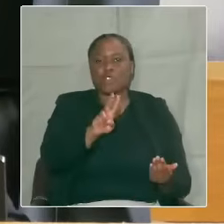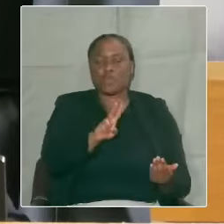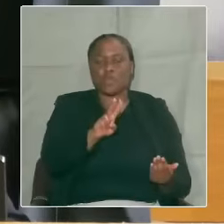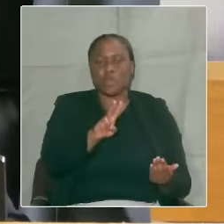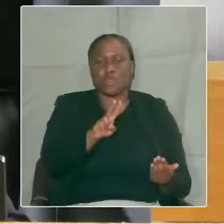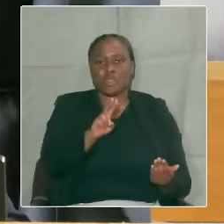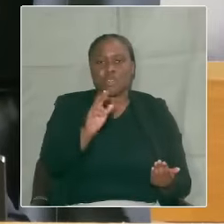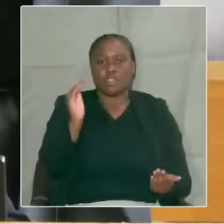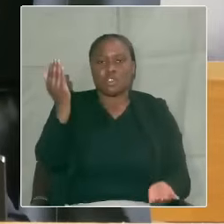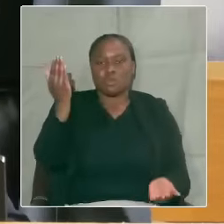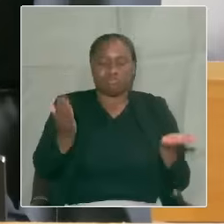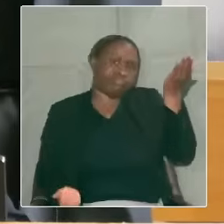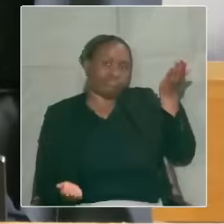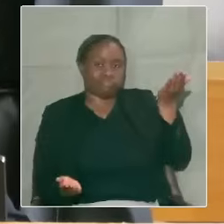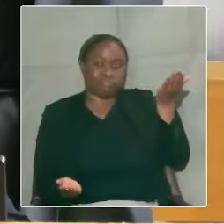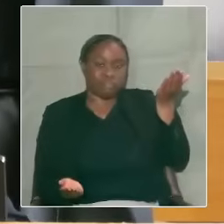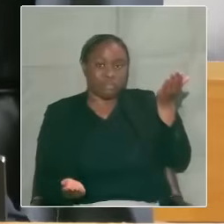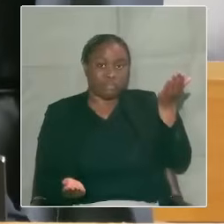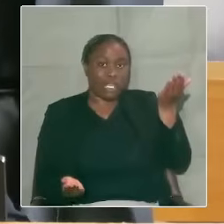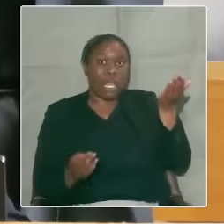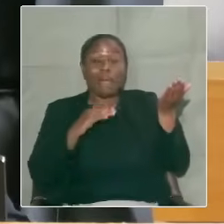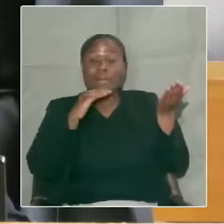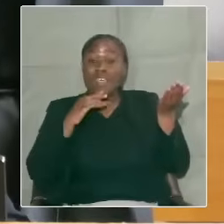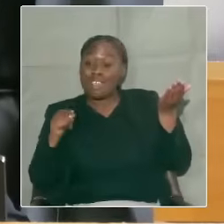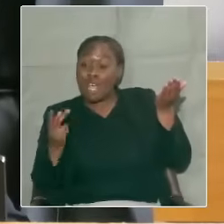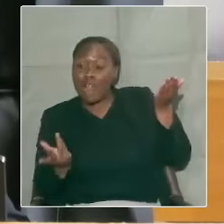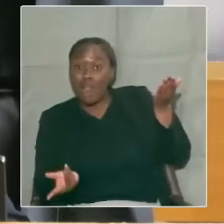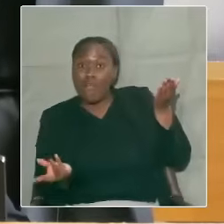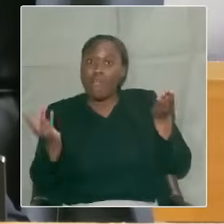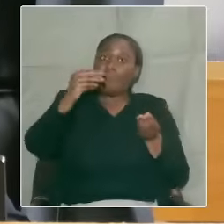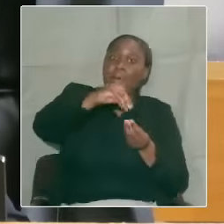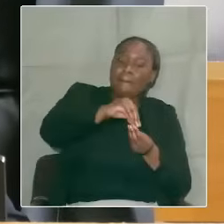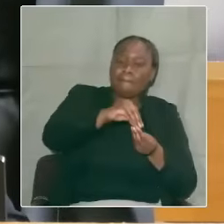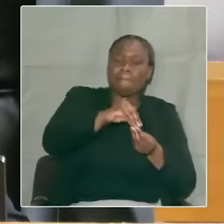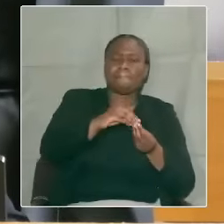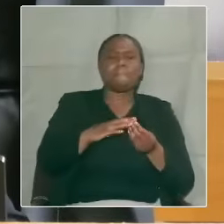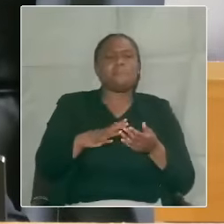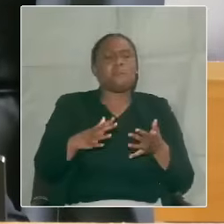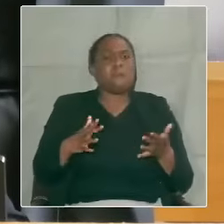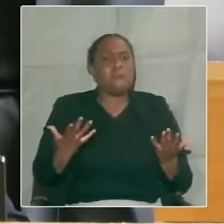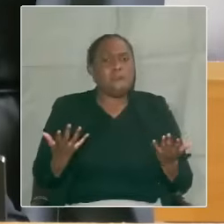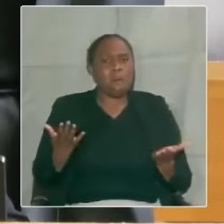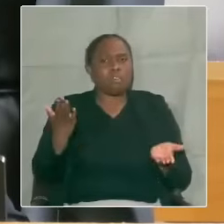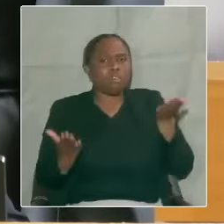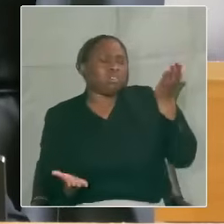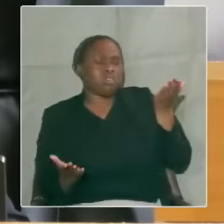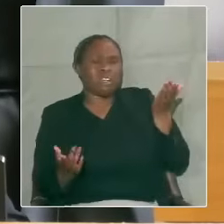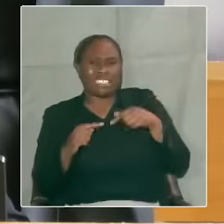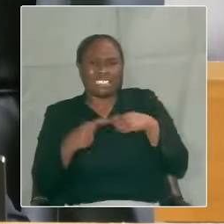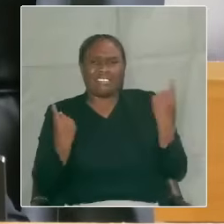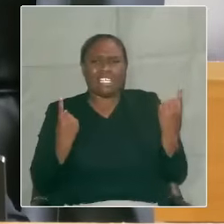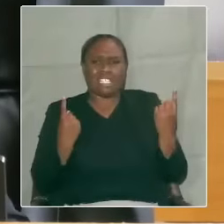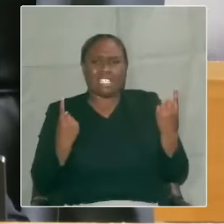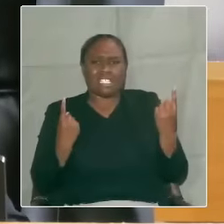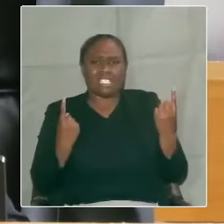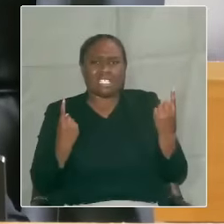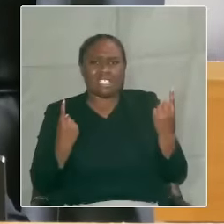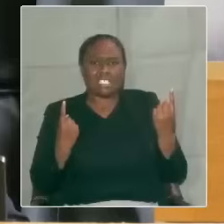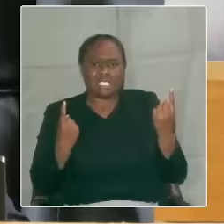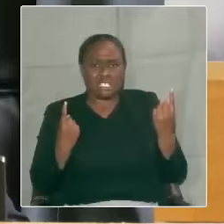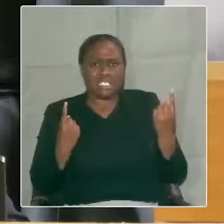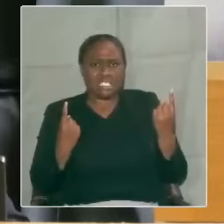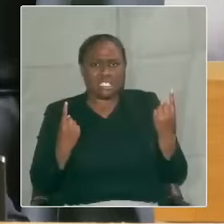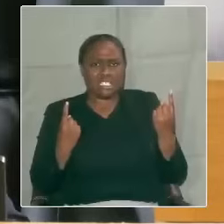Is that an indicator of the growth in dockets? Is it a question of the numbers? Because it's like a 50%,